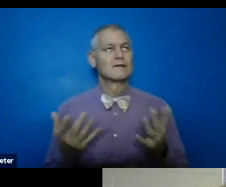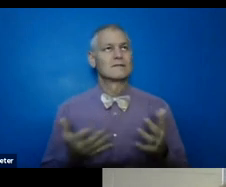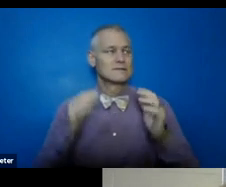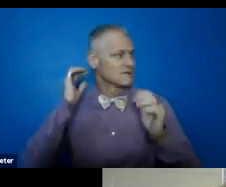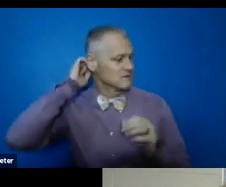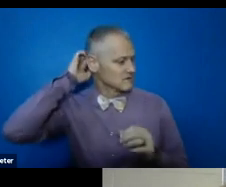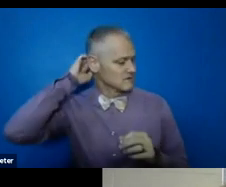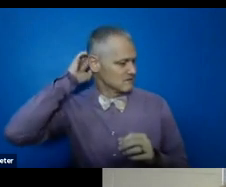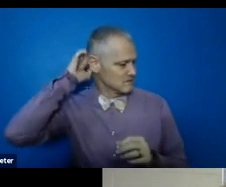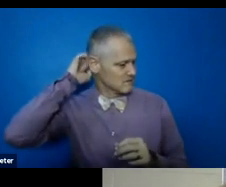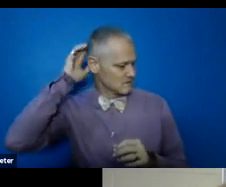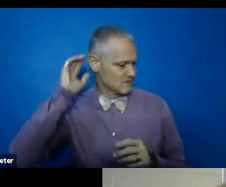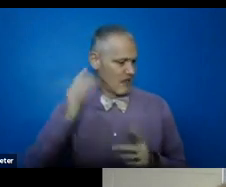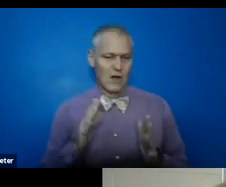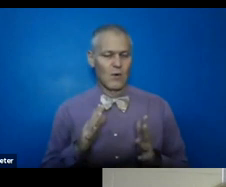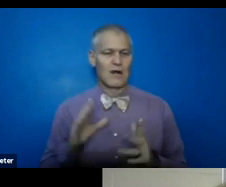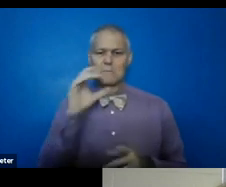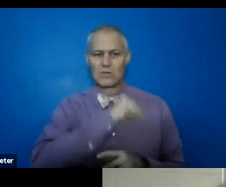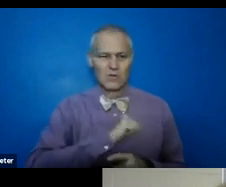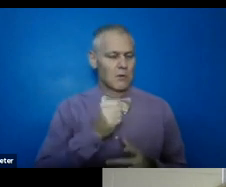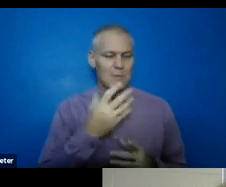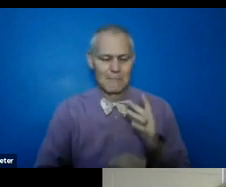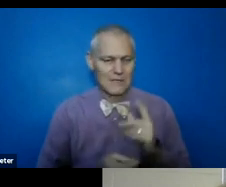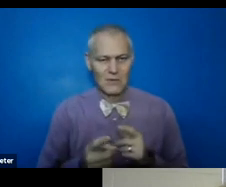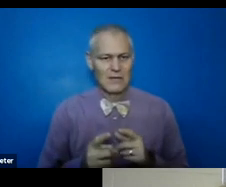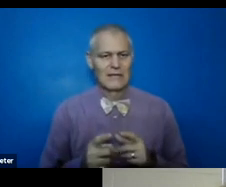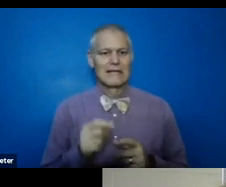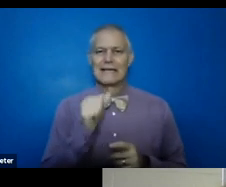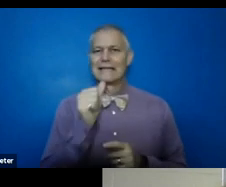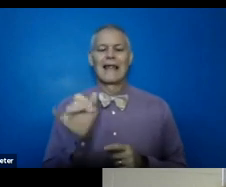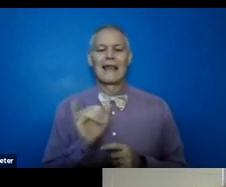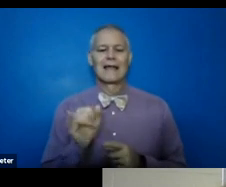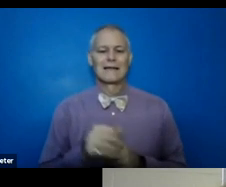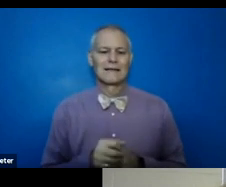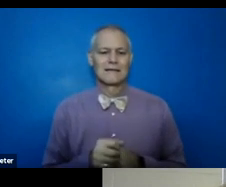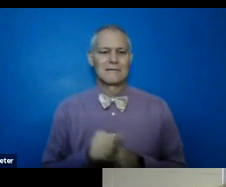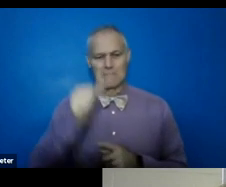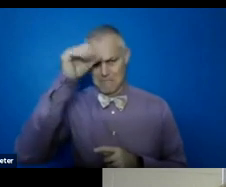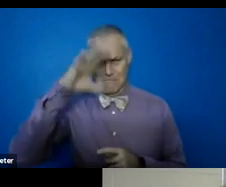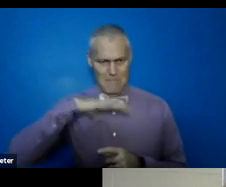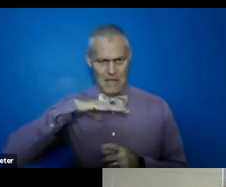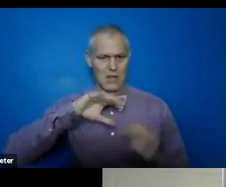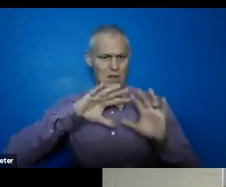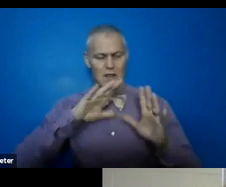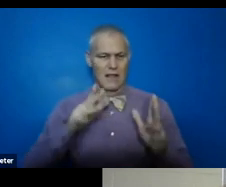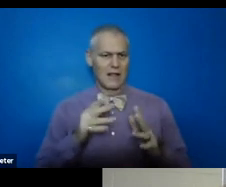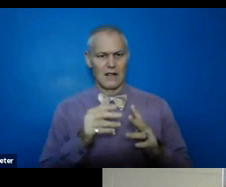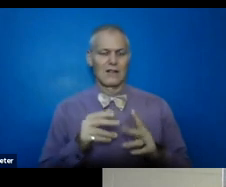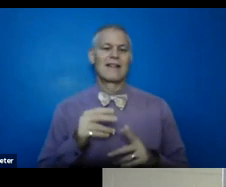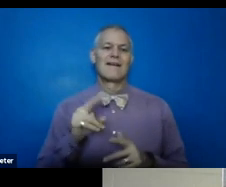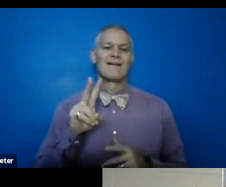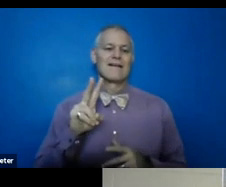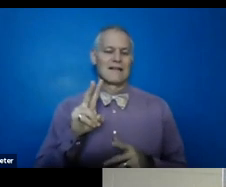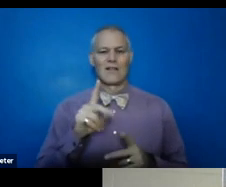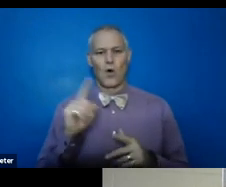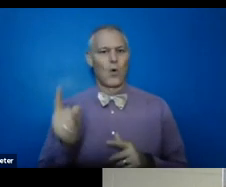so that it didn't get just presumed or lost is that it's not as if the men in the world are the like primary victims of patriarchy